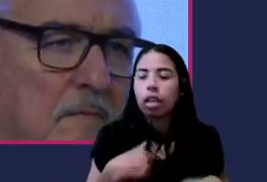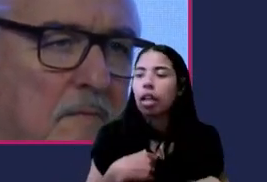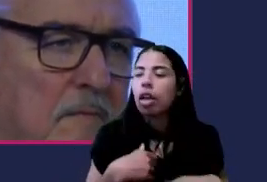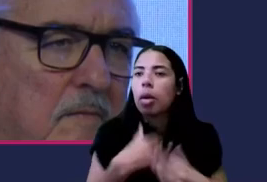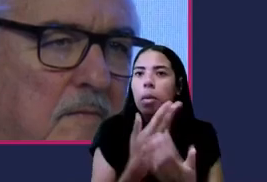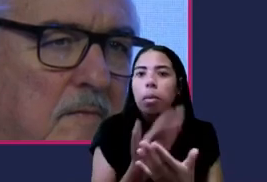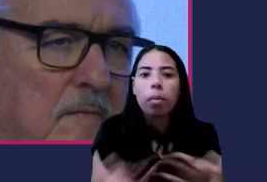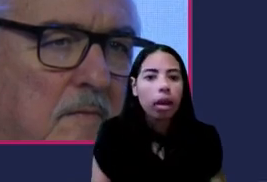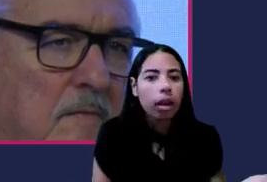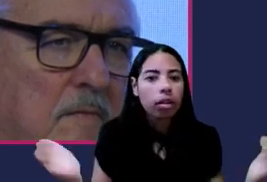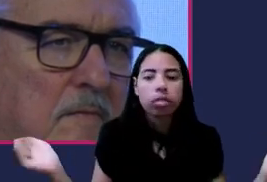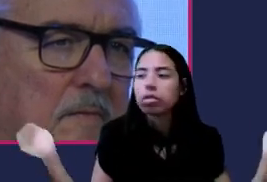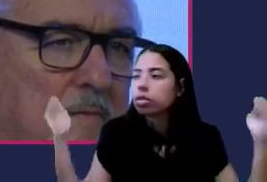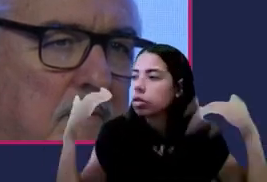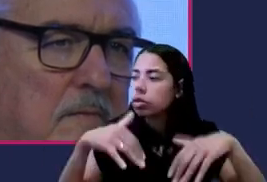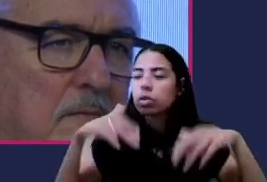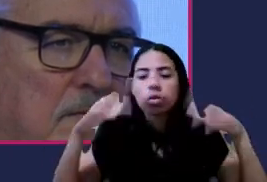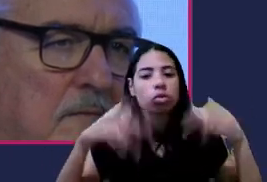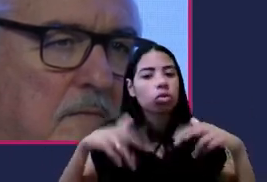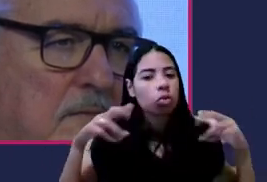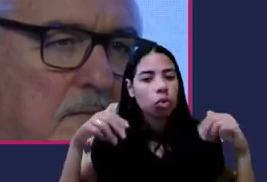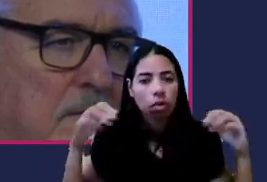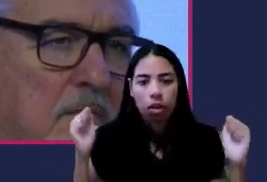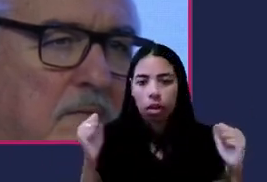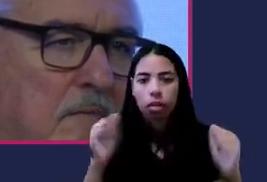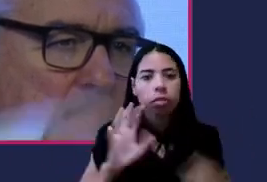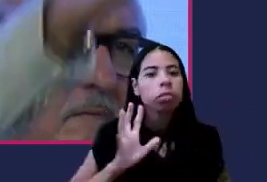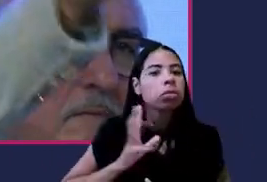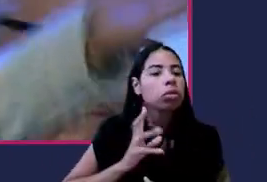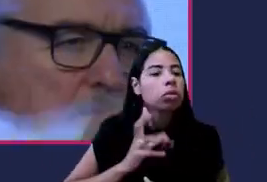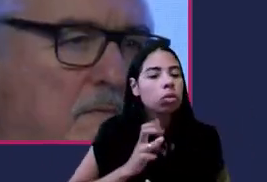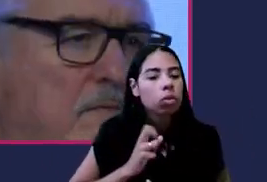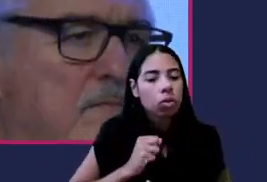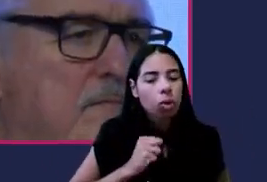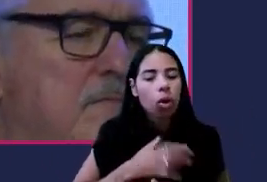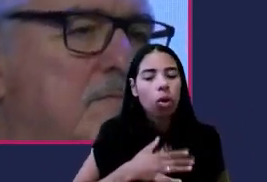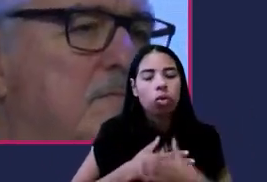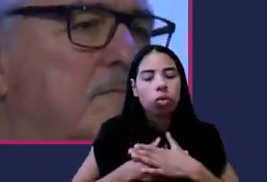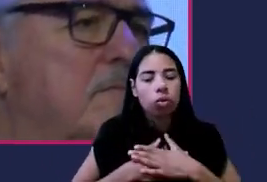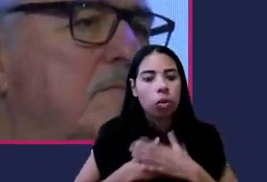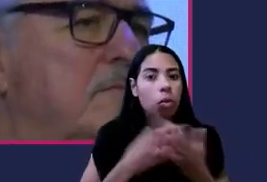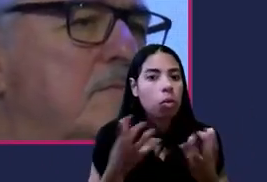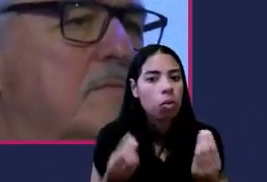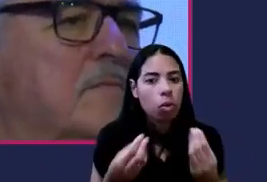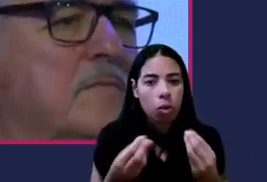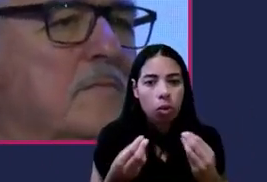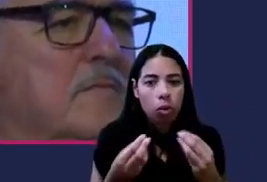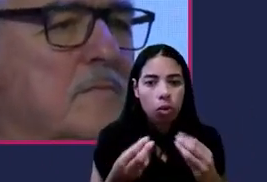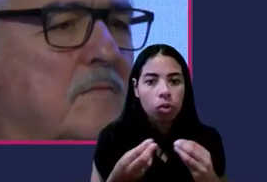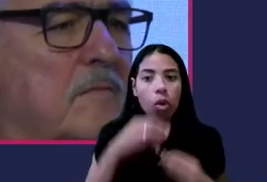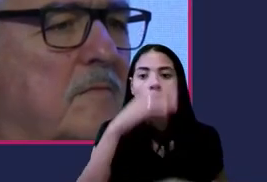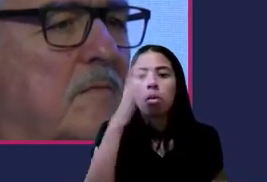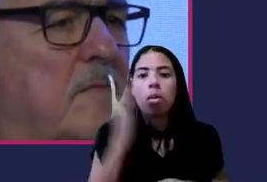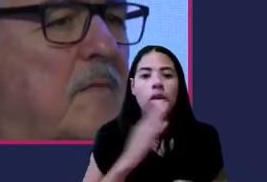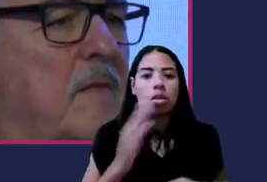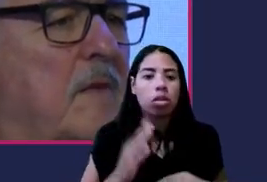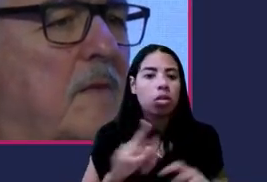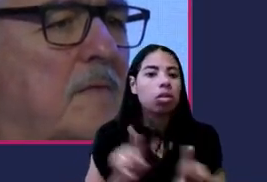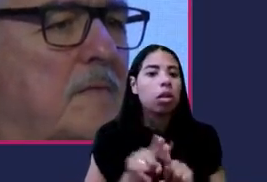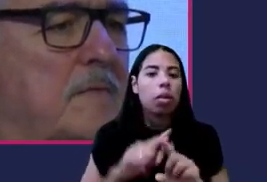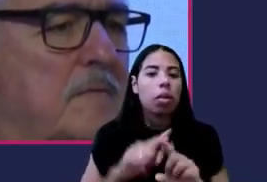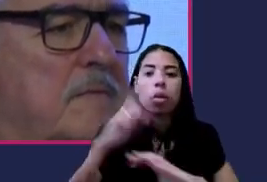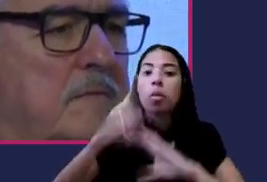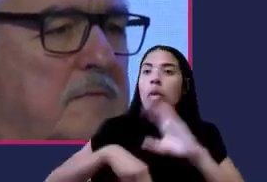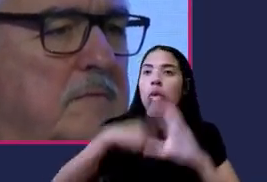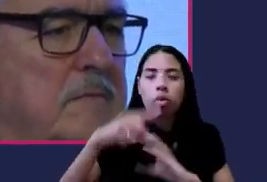am never missing any of the editions again of the scenario for public policy for